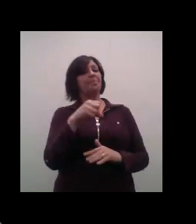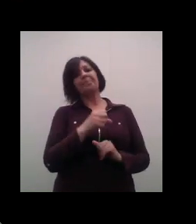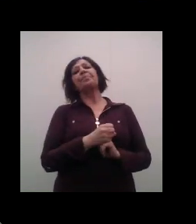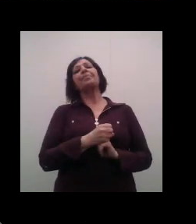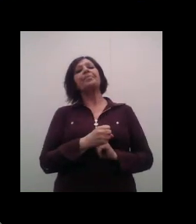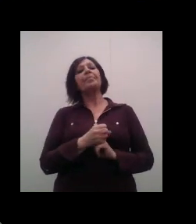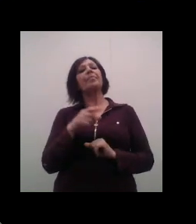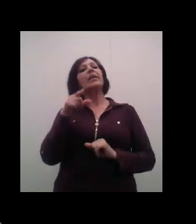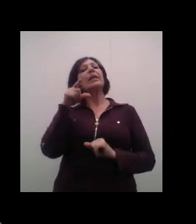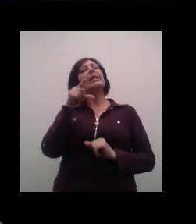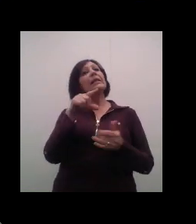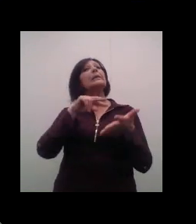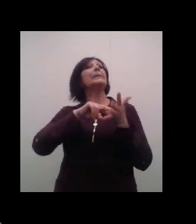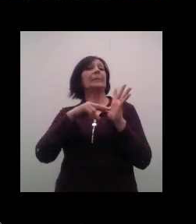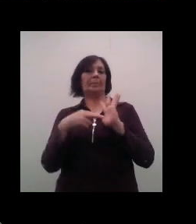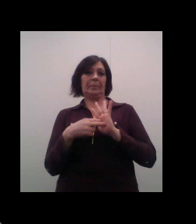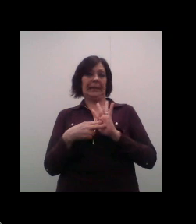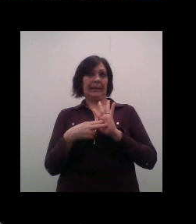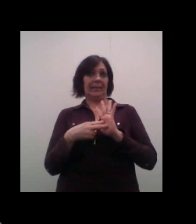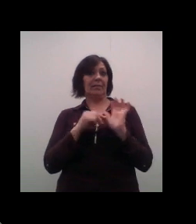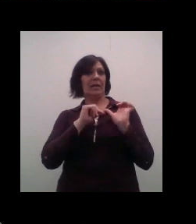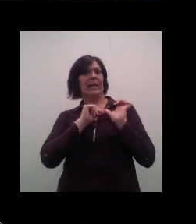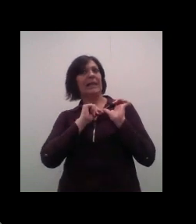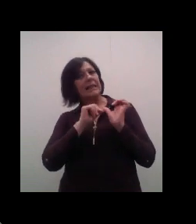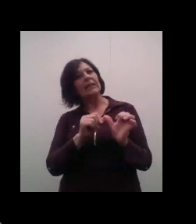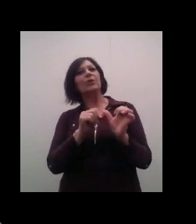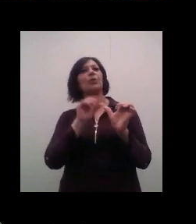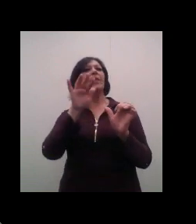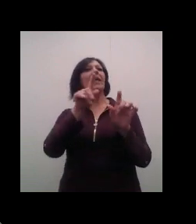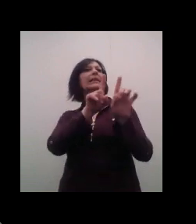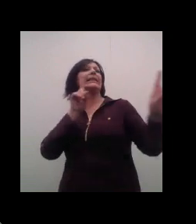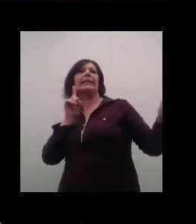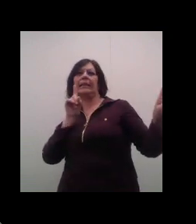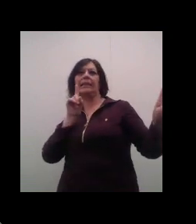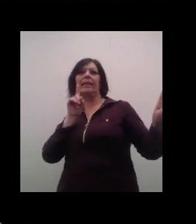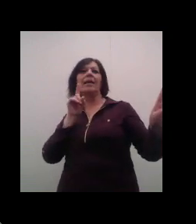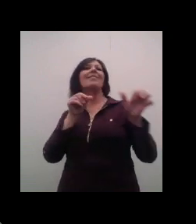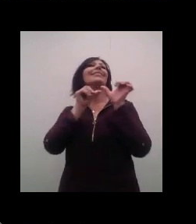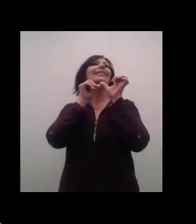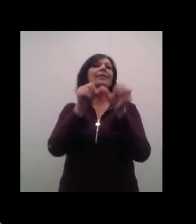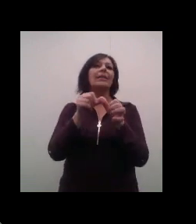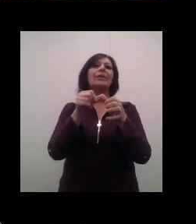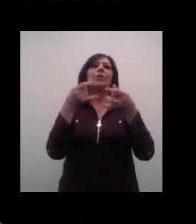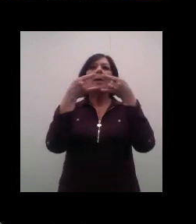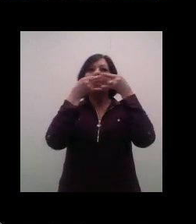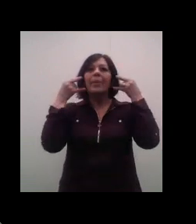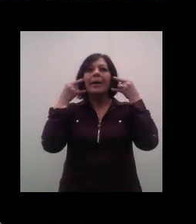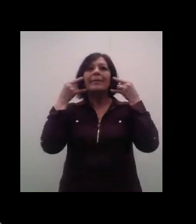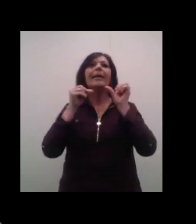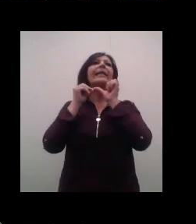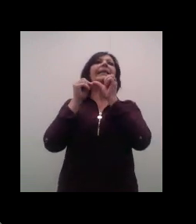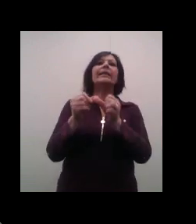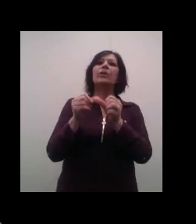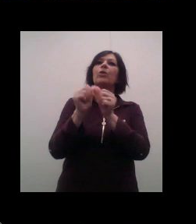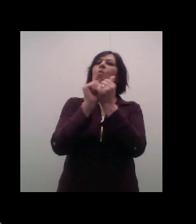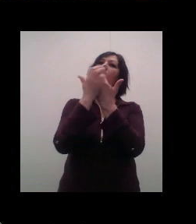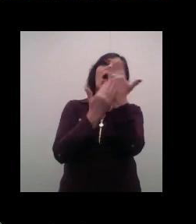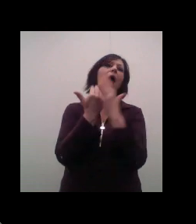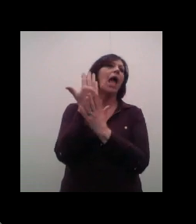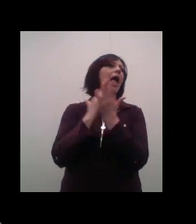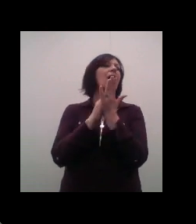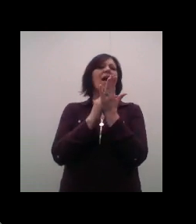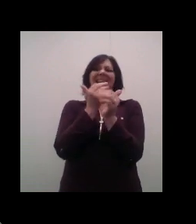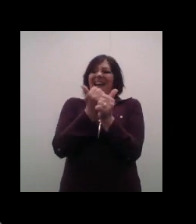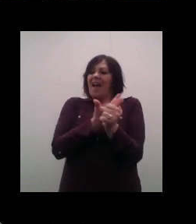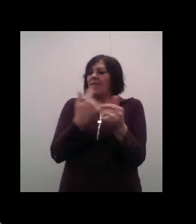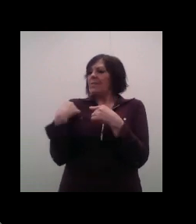It means that we have to continue with our social distancing and wearing masks and hand washing. Again, everything that we